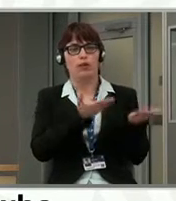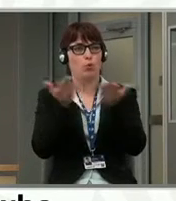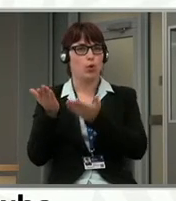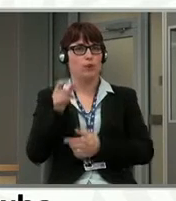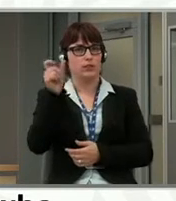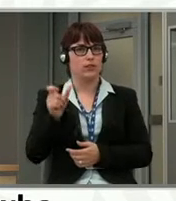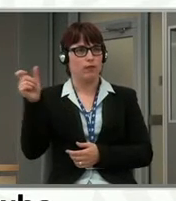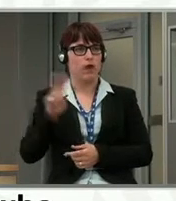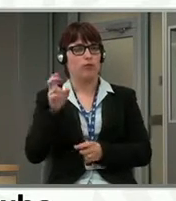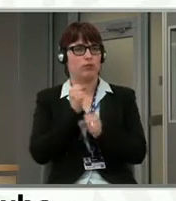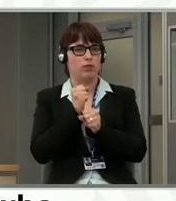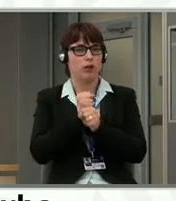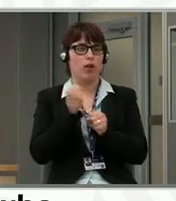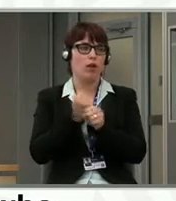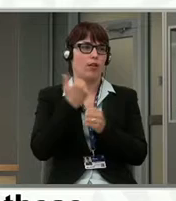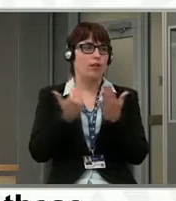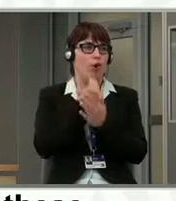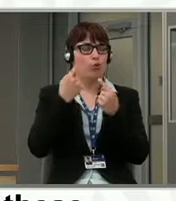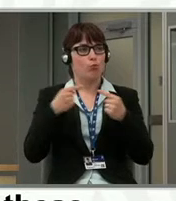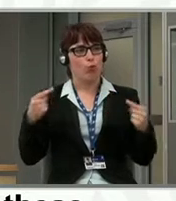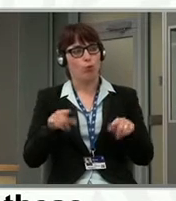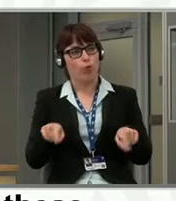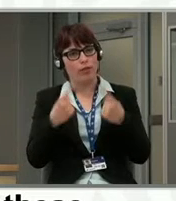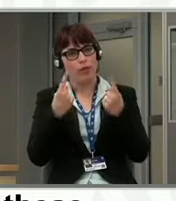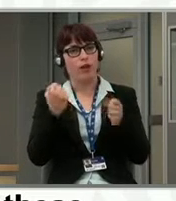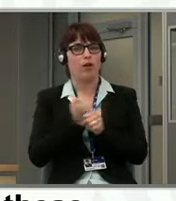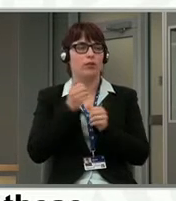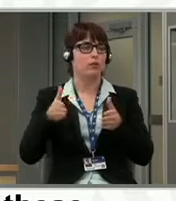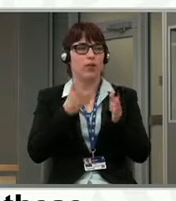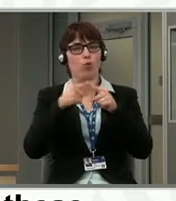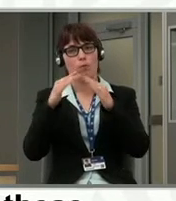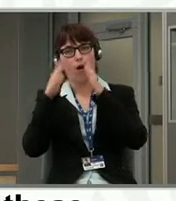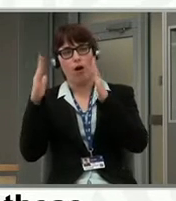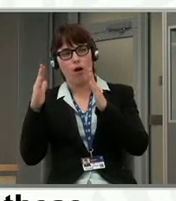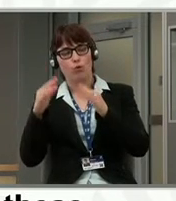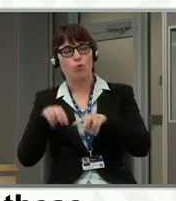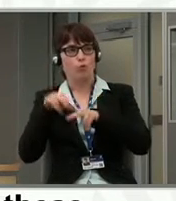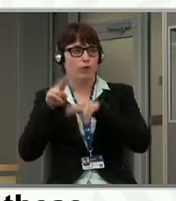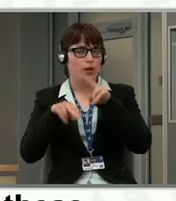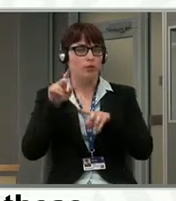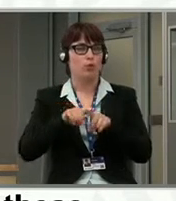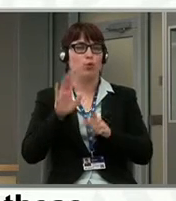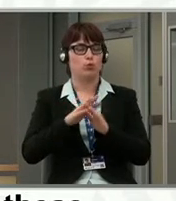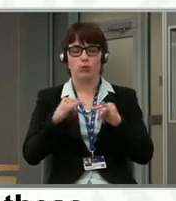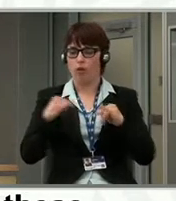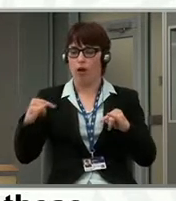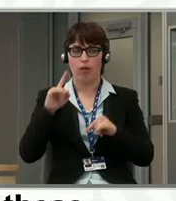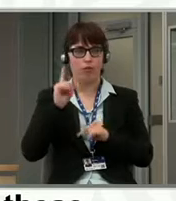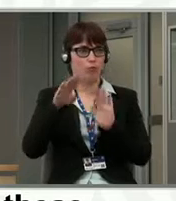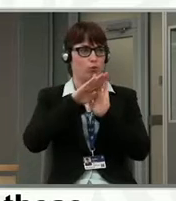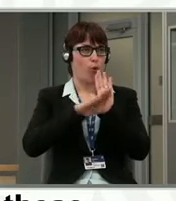issues, I believe all people that work, for example, with the development of new products that